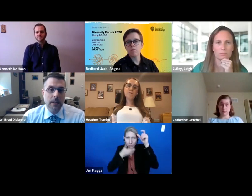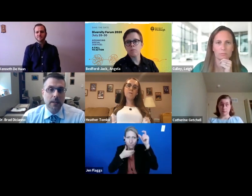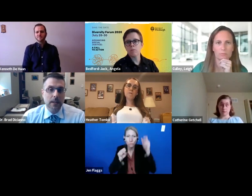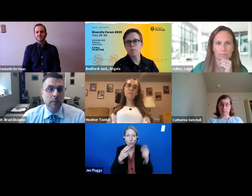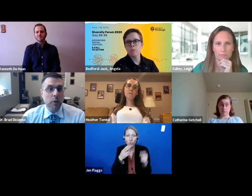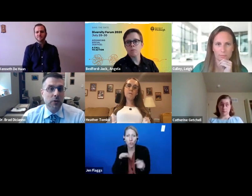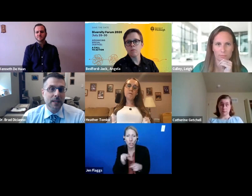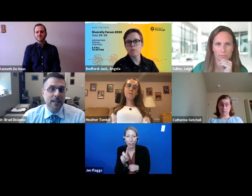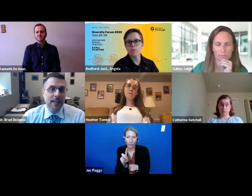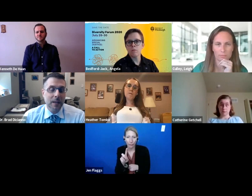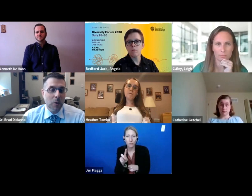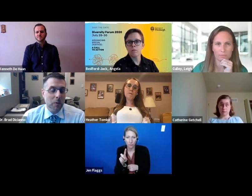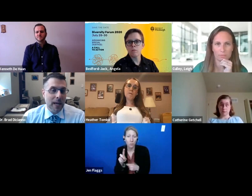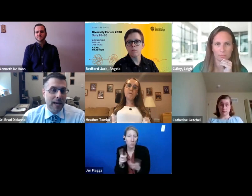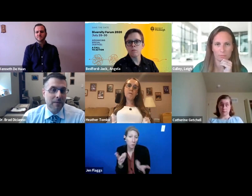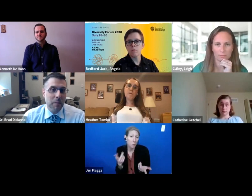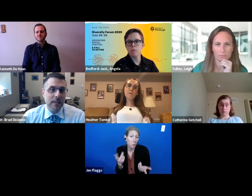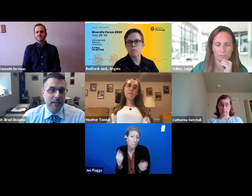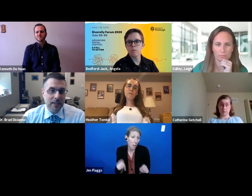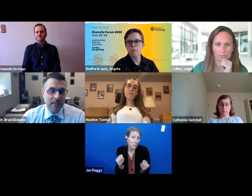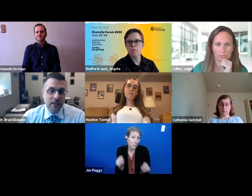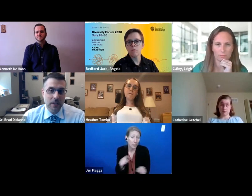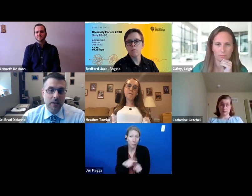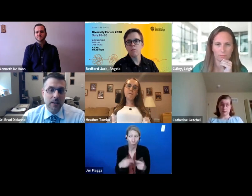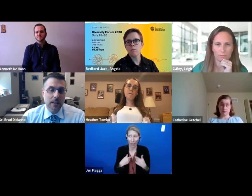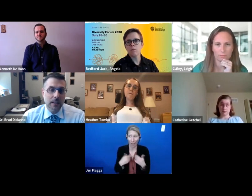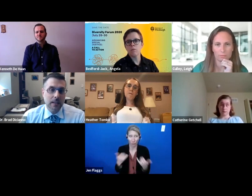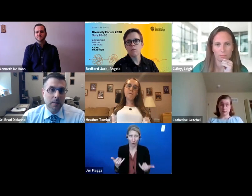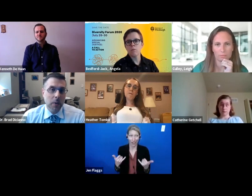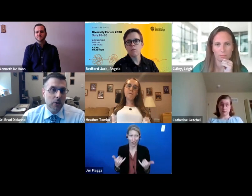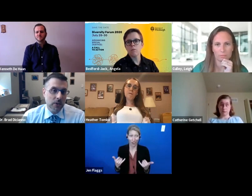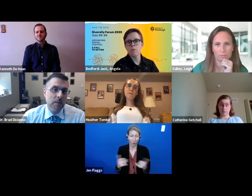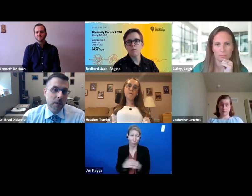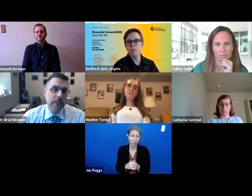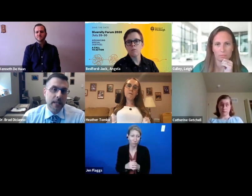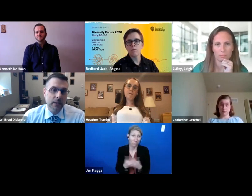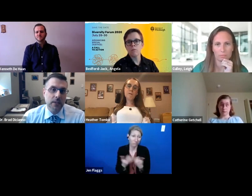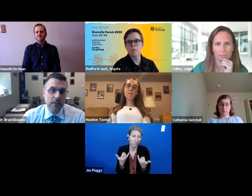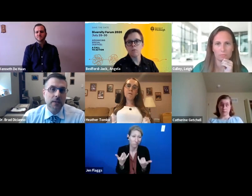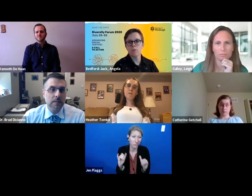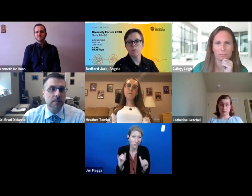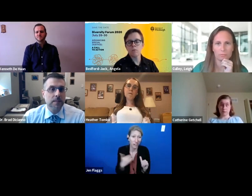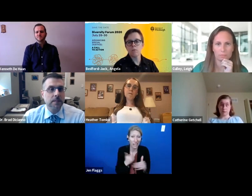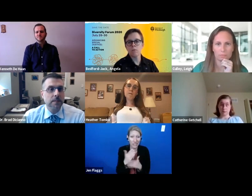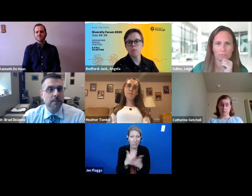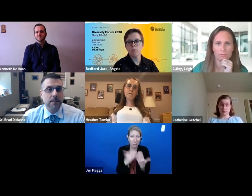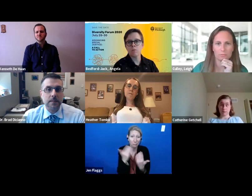But unfortunately, I think what we have presently still poses some limitations.